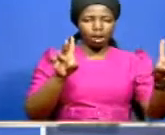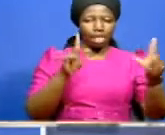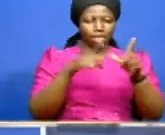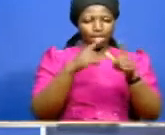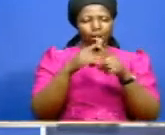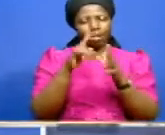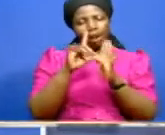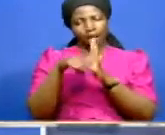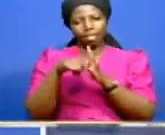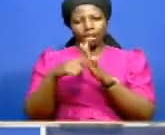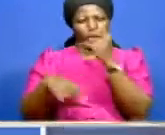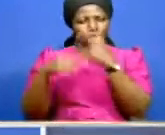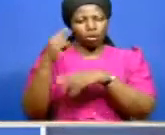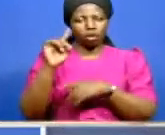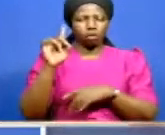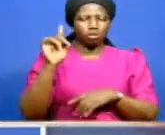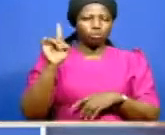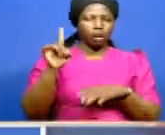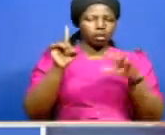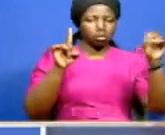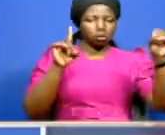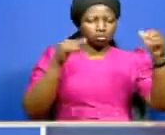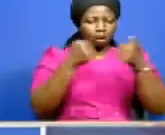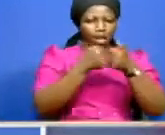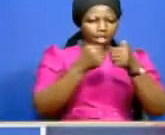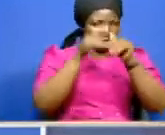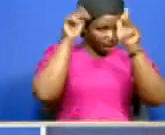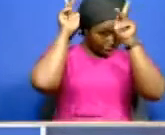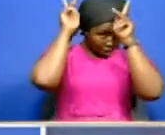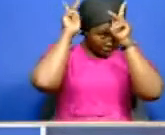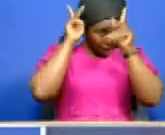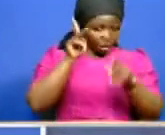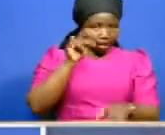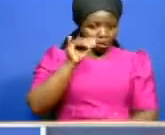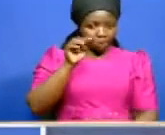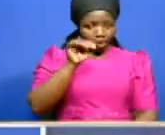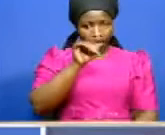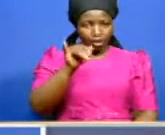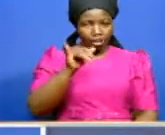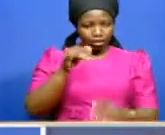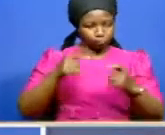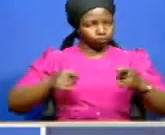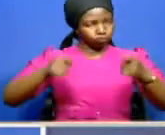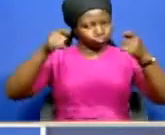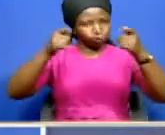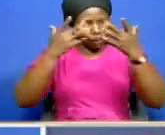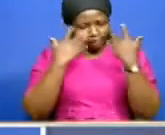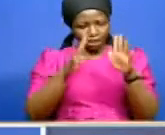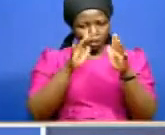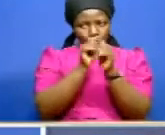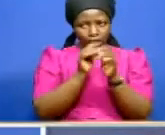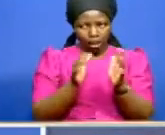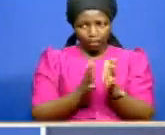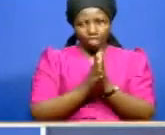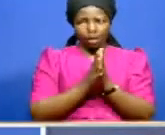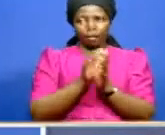hard-fought 1-0 win over Kakamega Homeboys. Kimanzi walked home with a personalized trophy and a 50,000 shillings token.